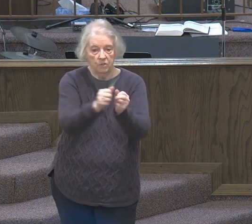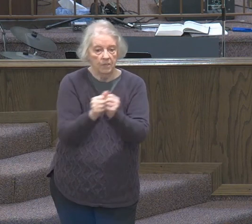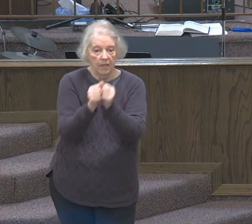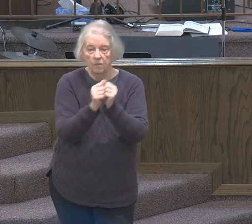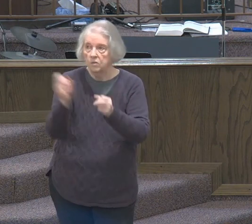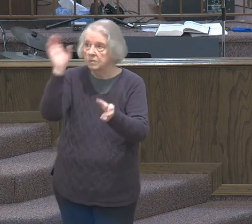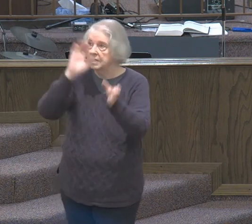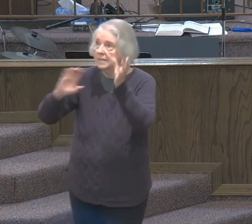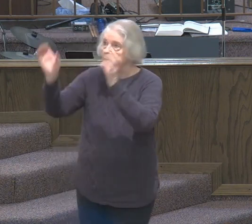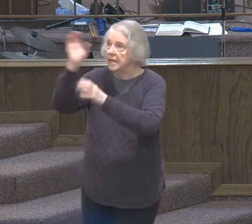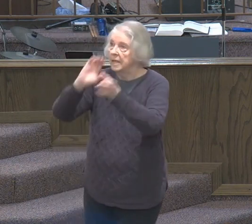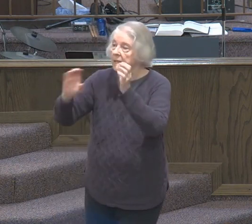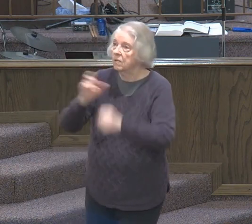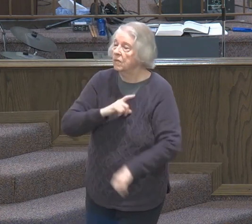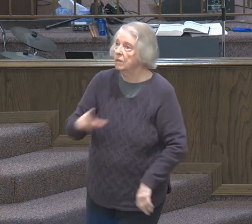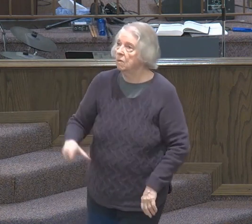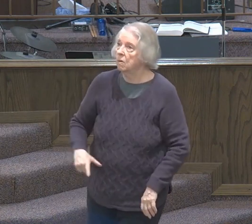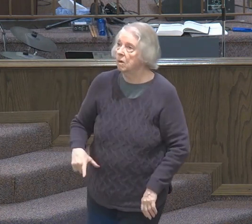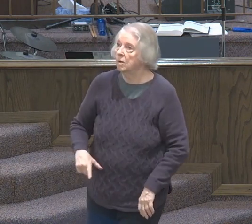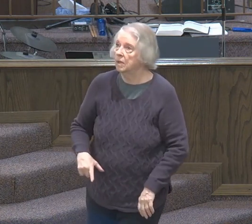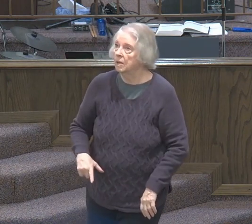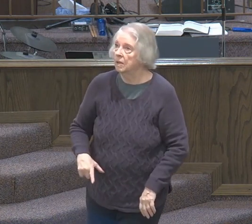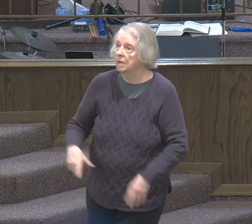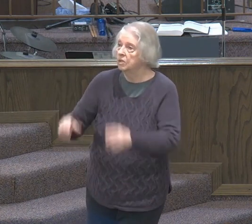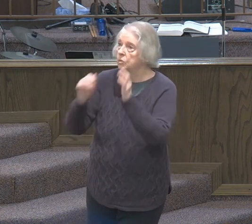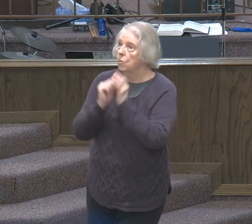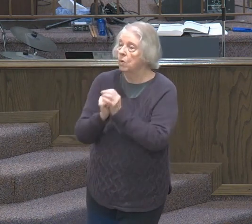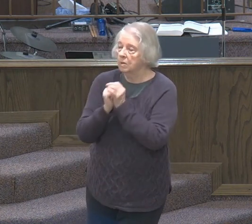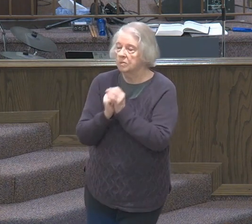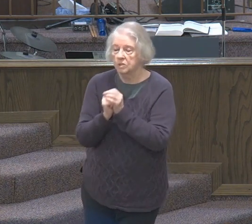to imitate and to worship.